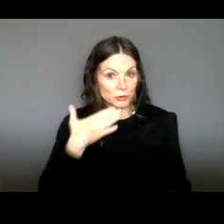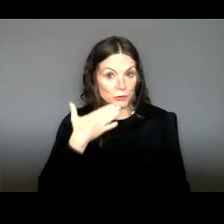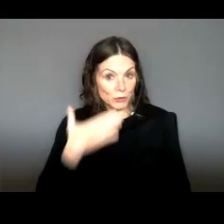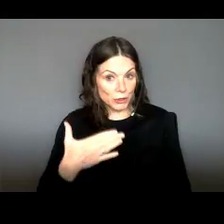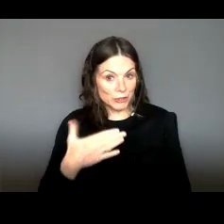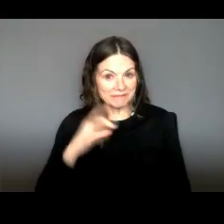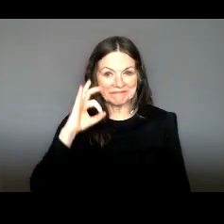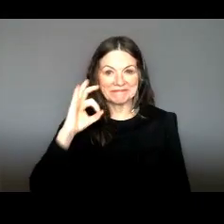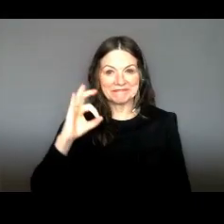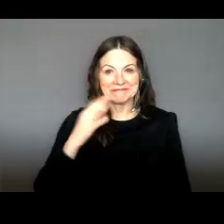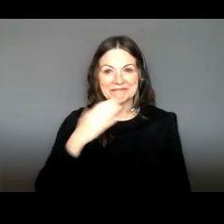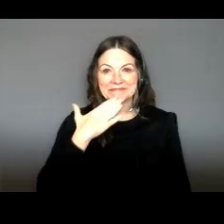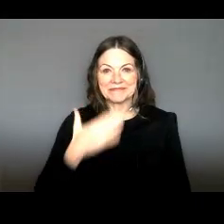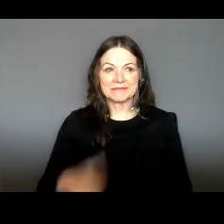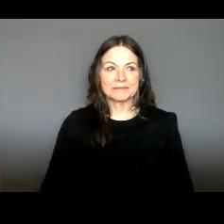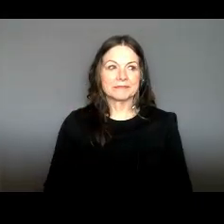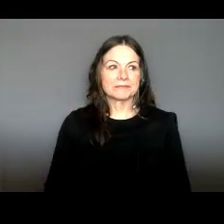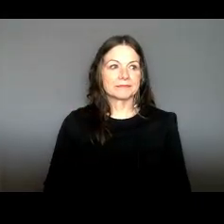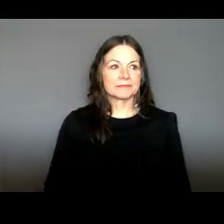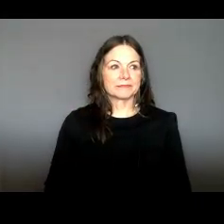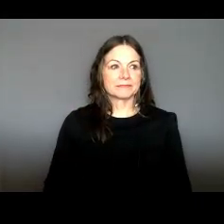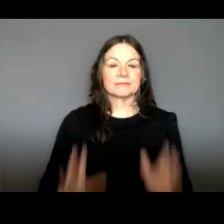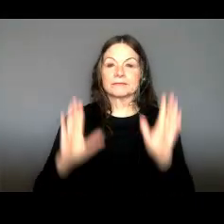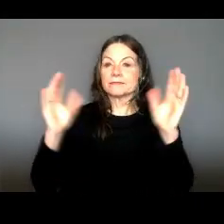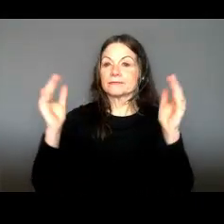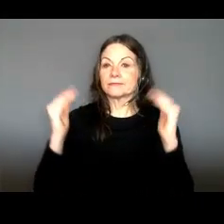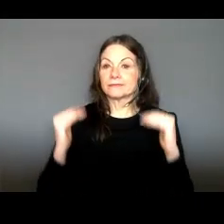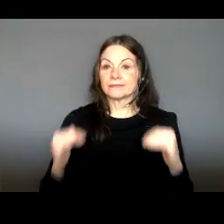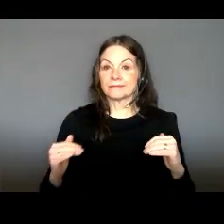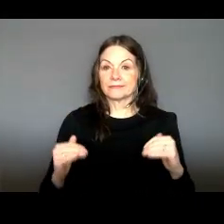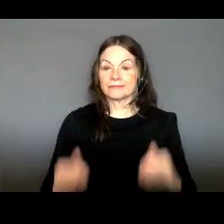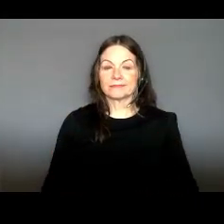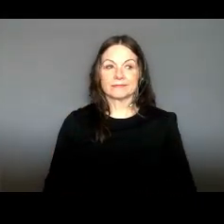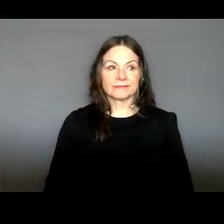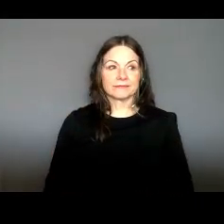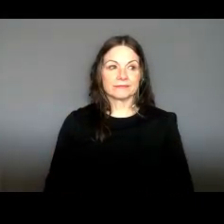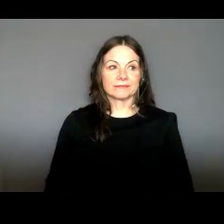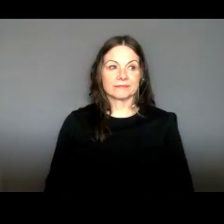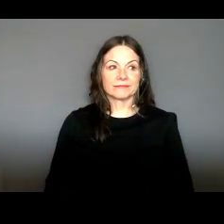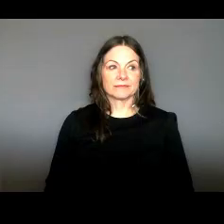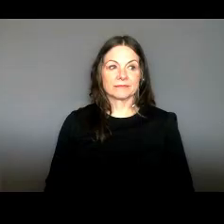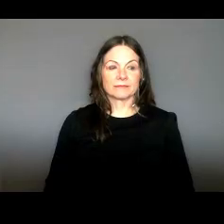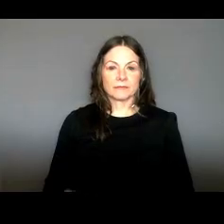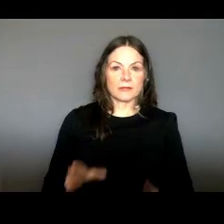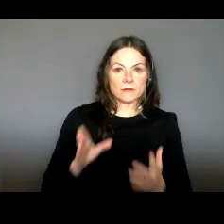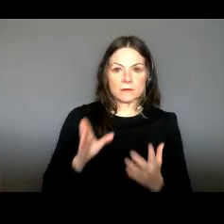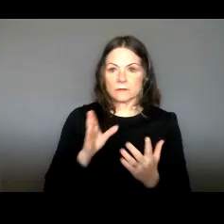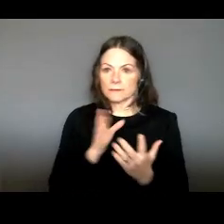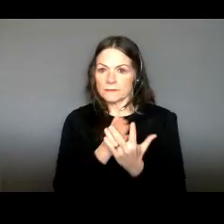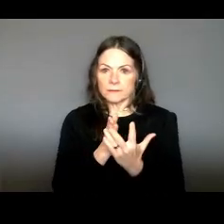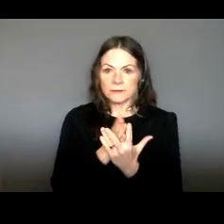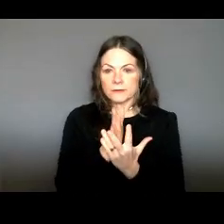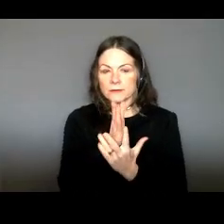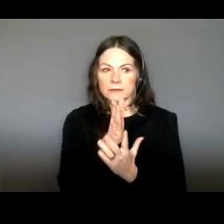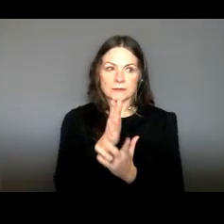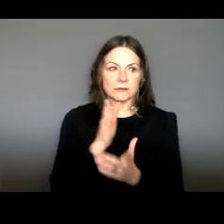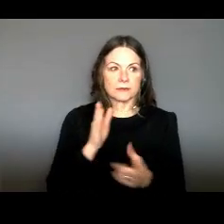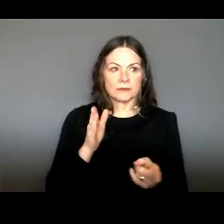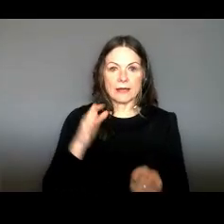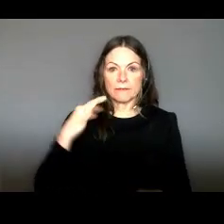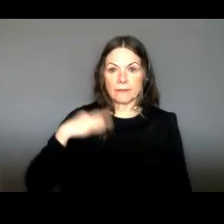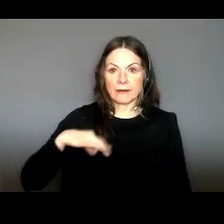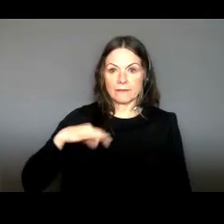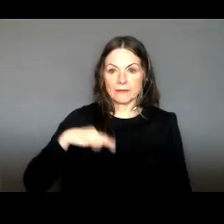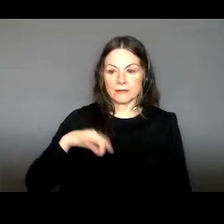appreciate that. Okay, so let's move then to navigating the Benefits Wayfinder. For those of